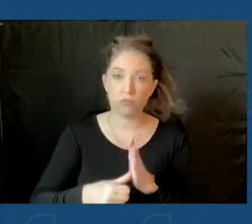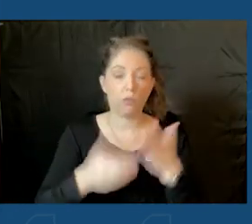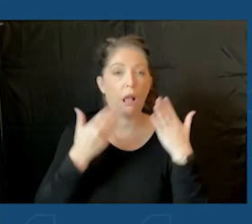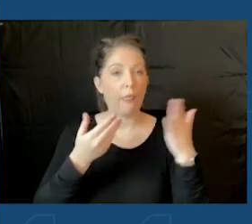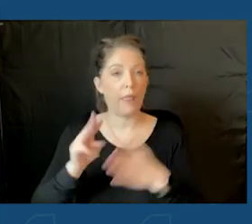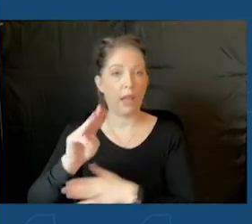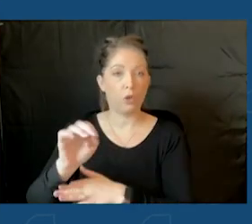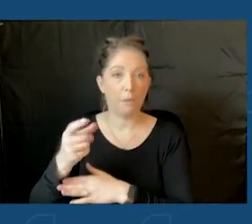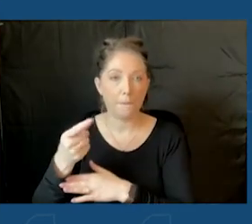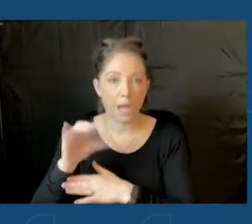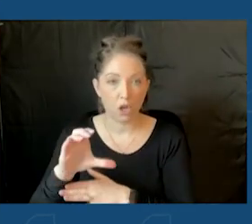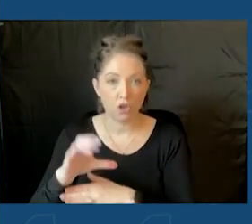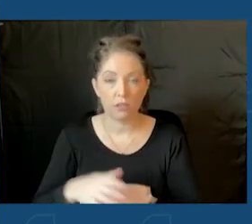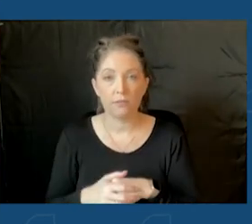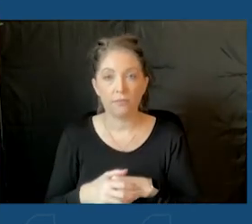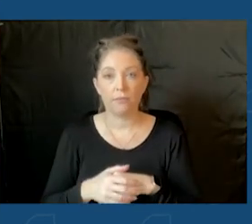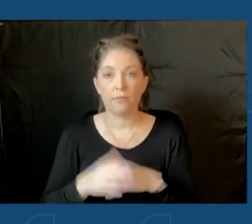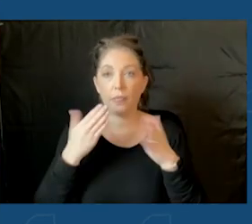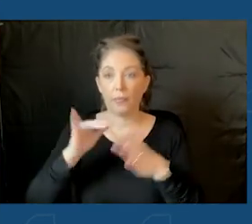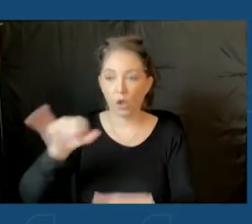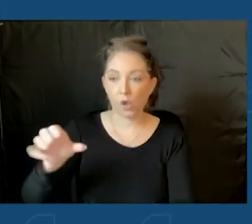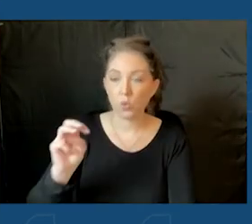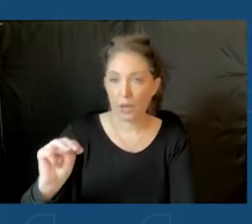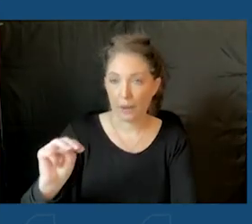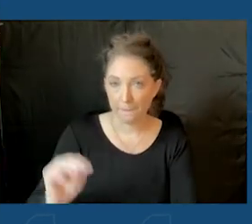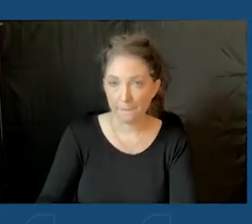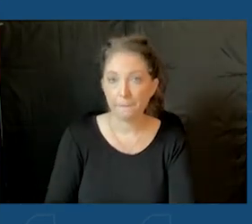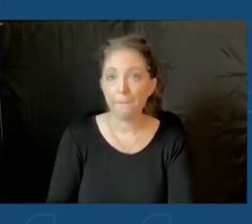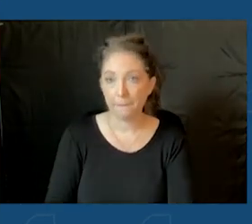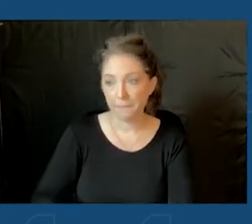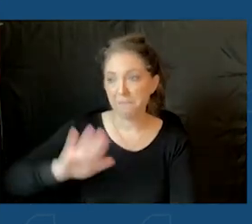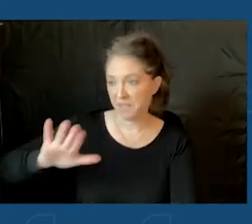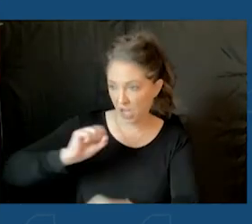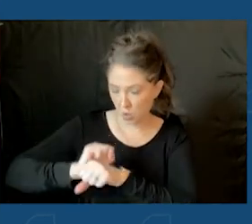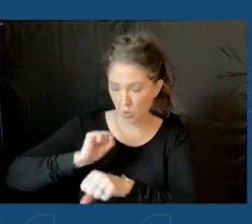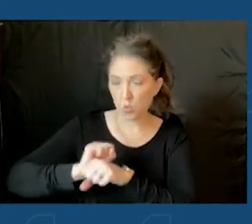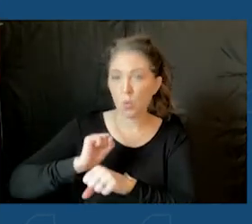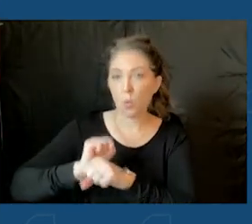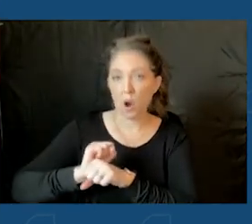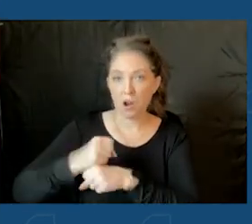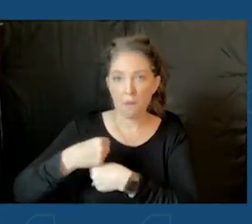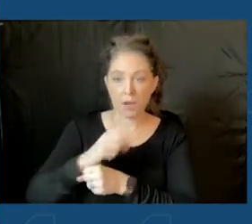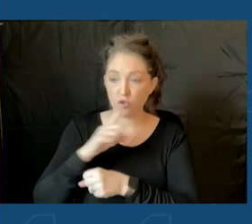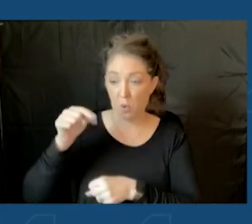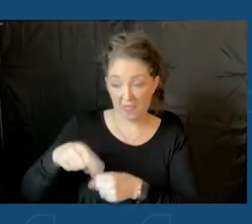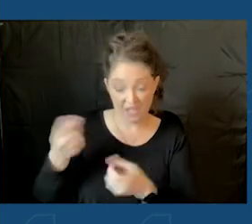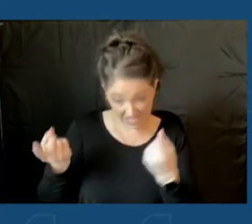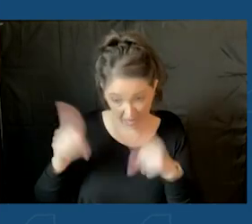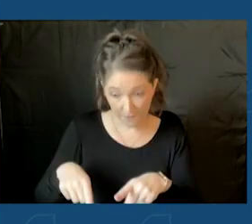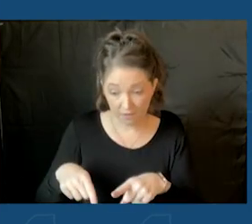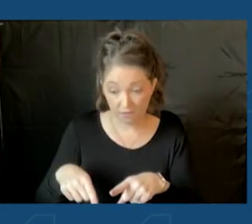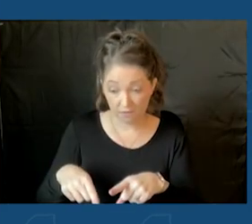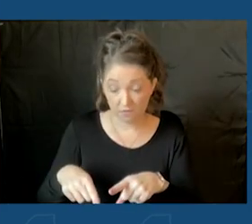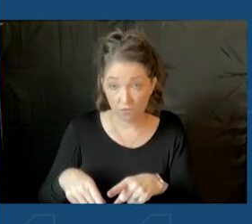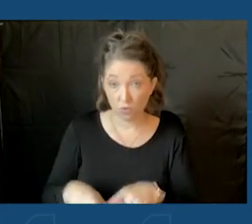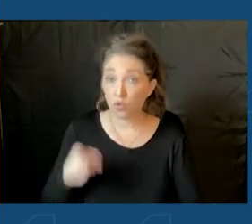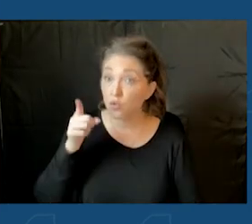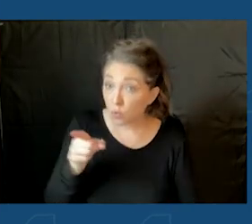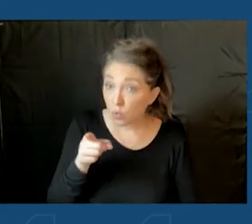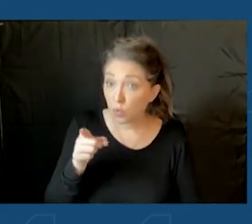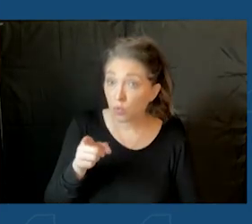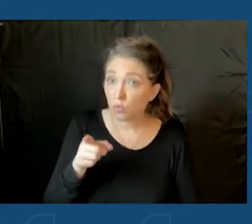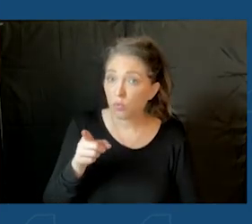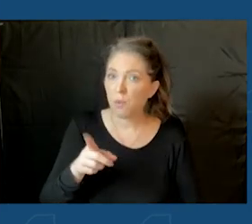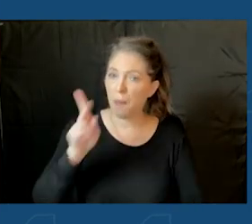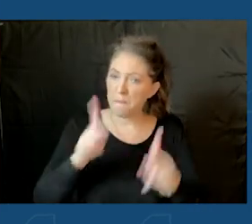Jim for all that he's done to make sure that this deal happened, because if it wasn't for you, and that's what's important, people need to